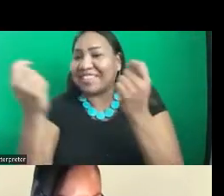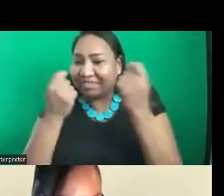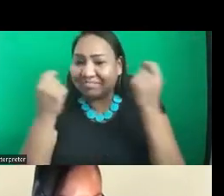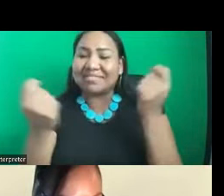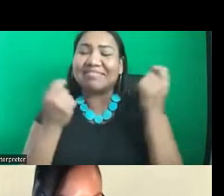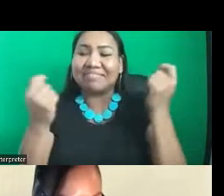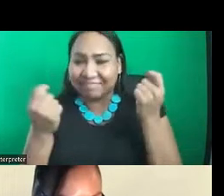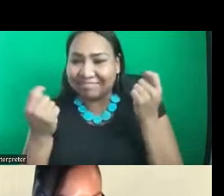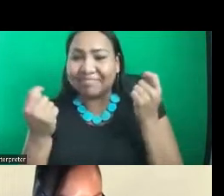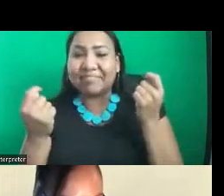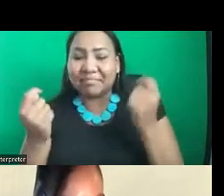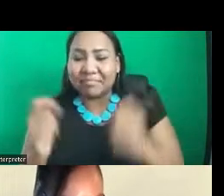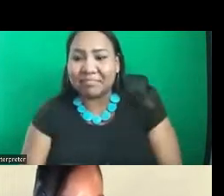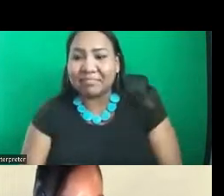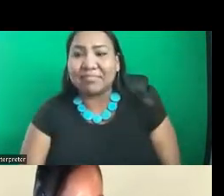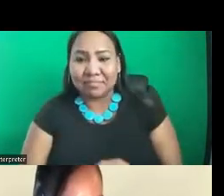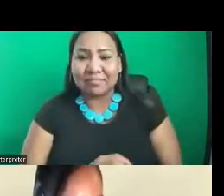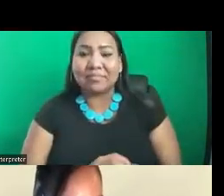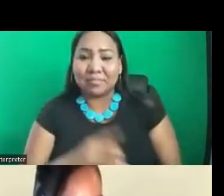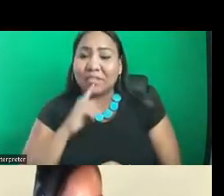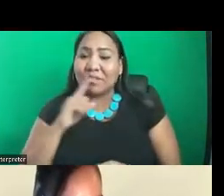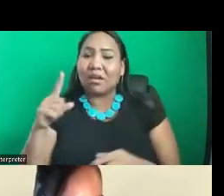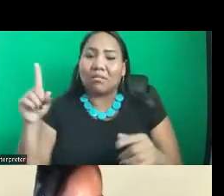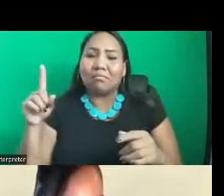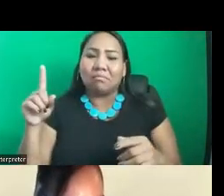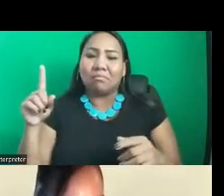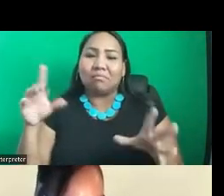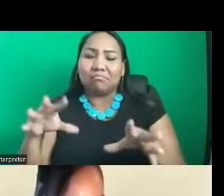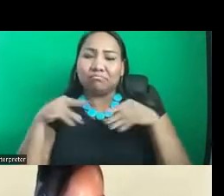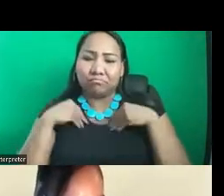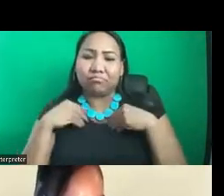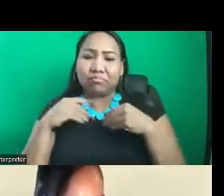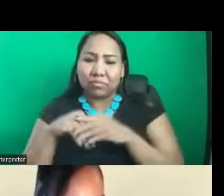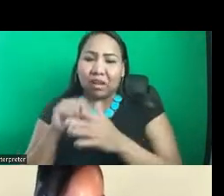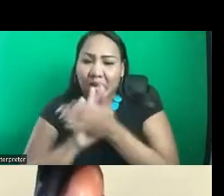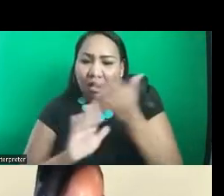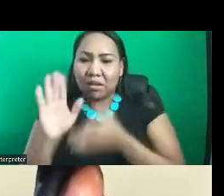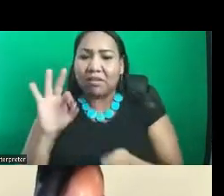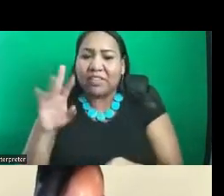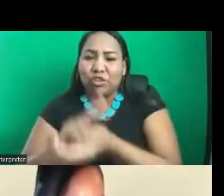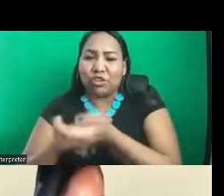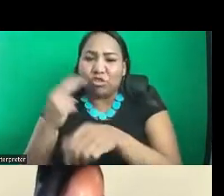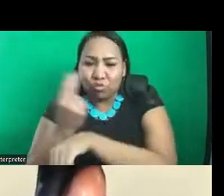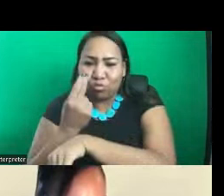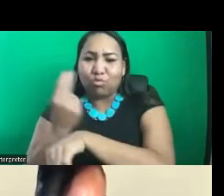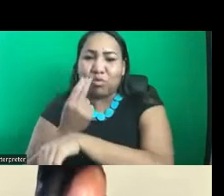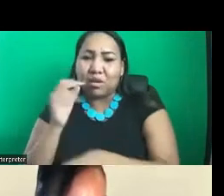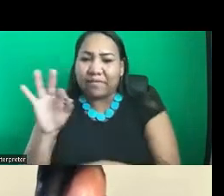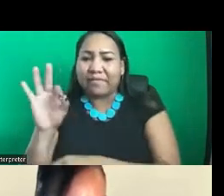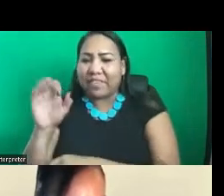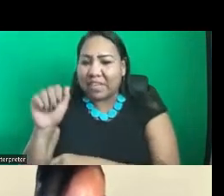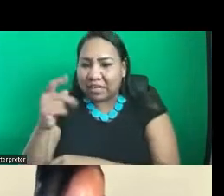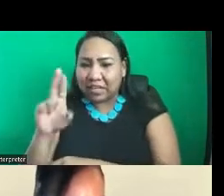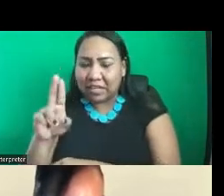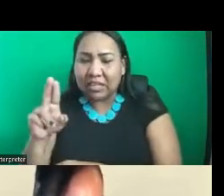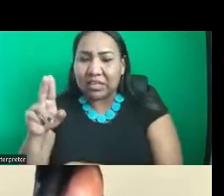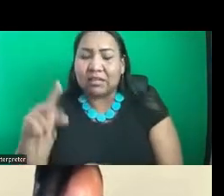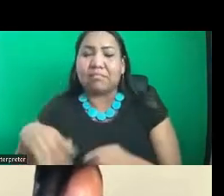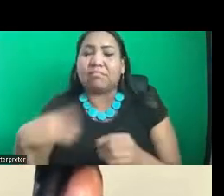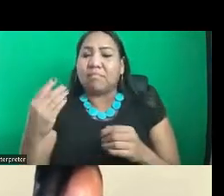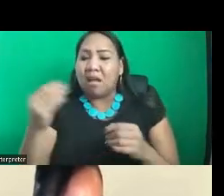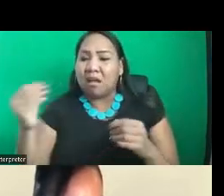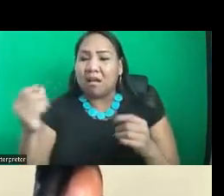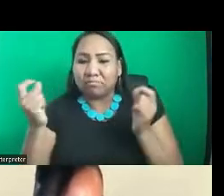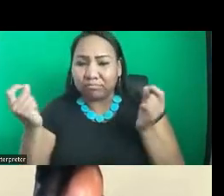get accepted into the College of Nursing. So it's like a transition ceremony. They've been working